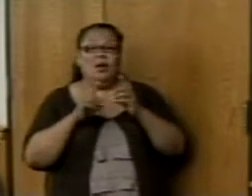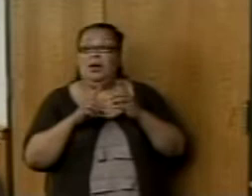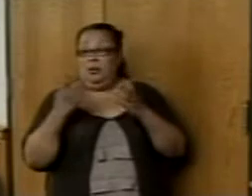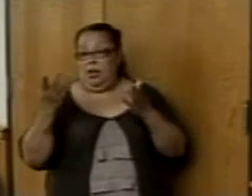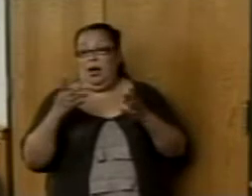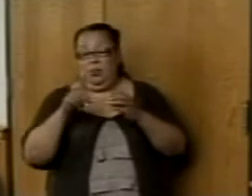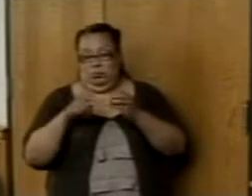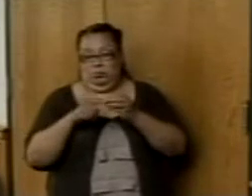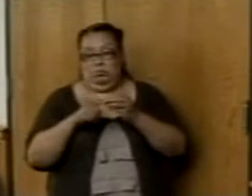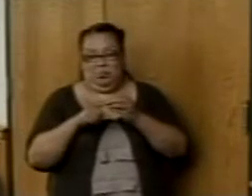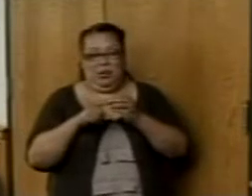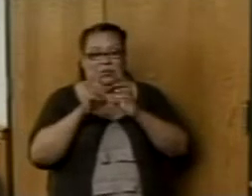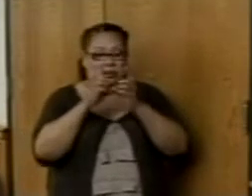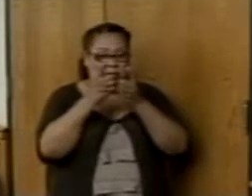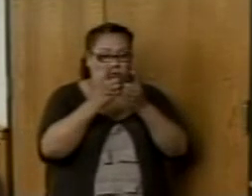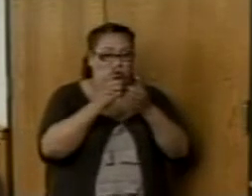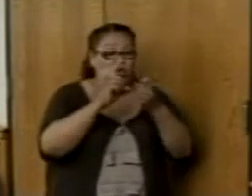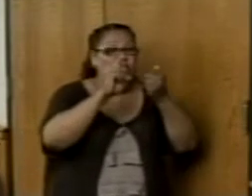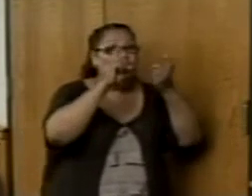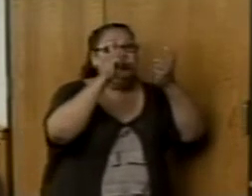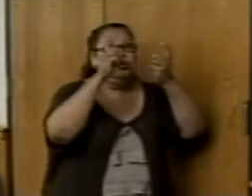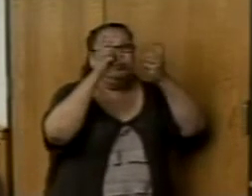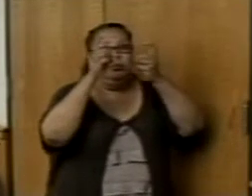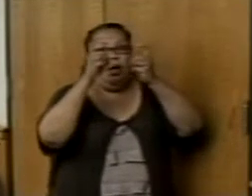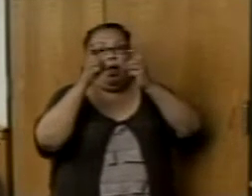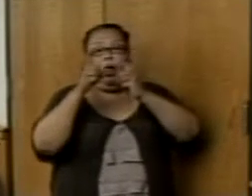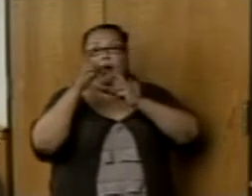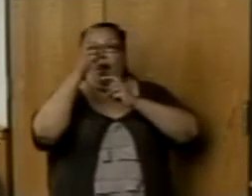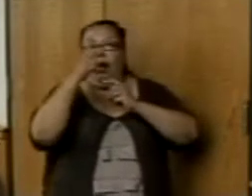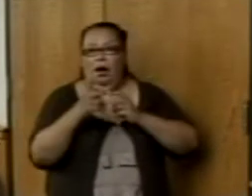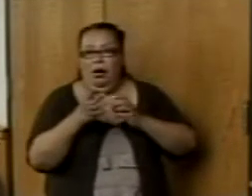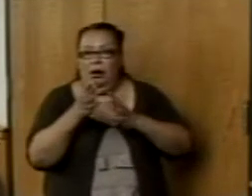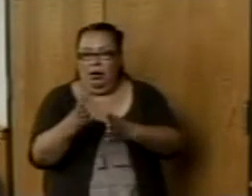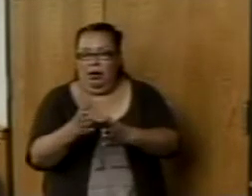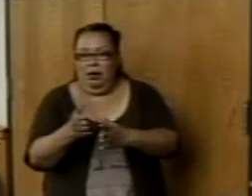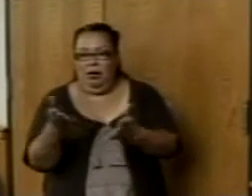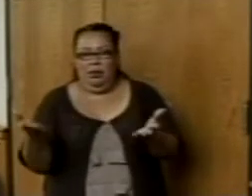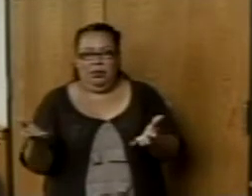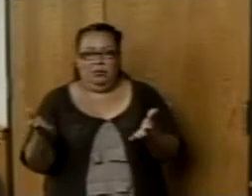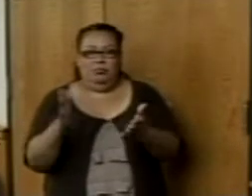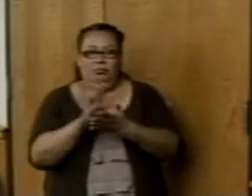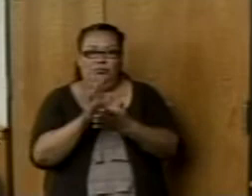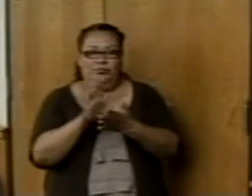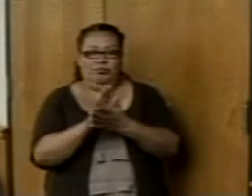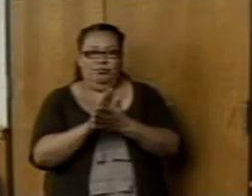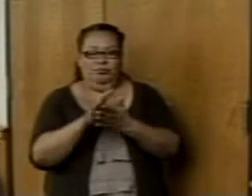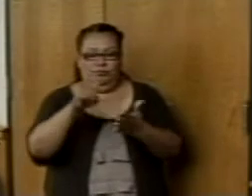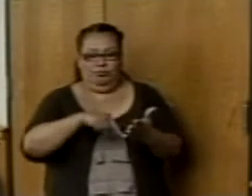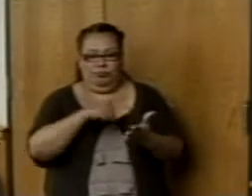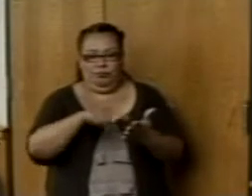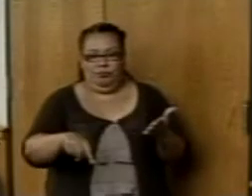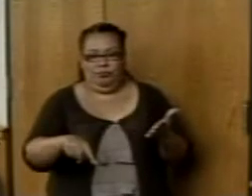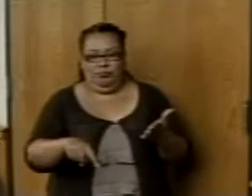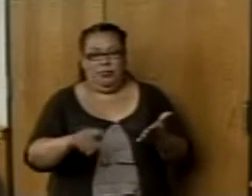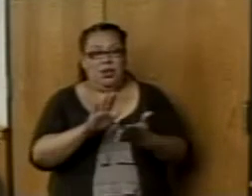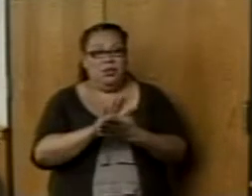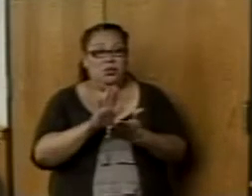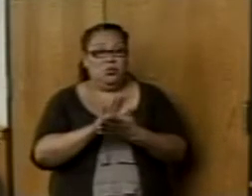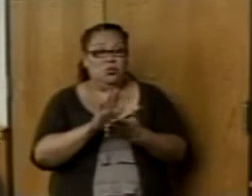district changing the policy in midstream is one of a school law violation. And the school district needs to